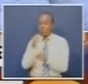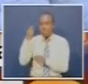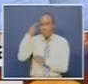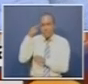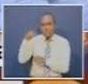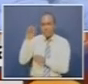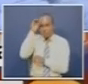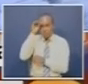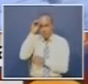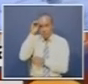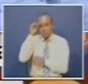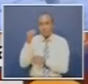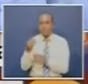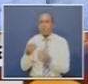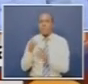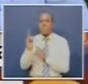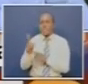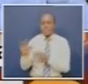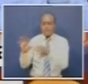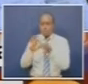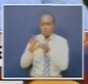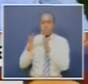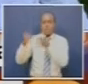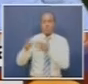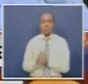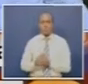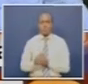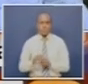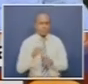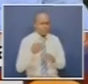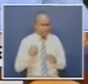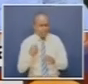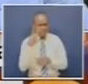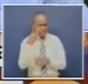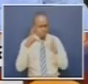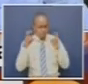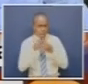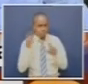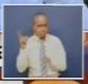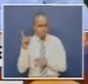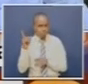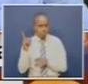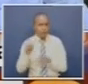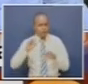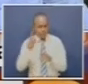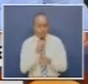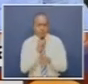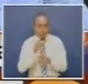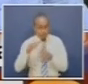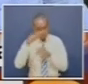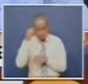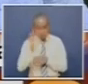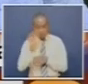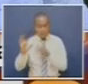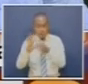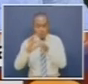these opinions and contestations threaten the unity of the coalition. I'm getting two issues from you, Senator Hassan Omar. You're saying first because your